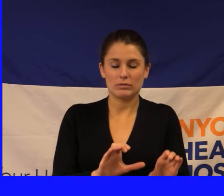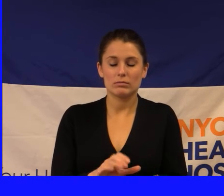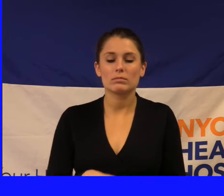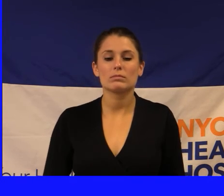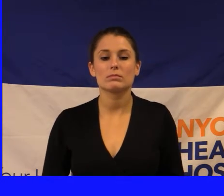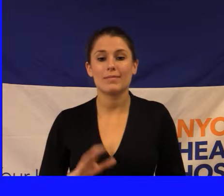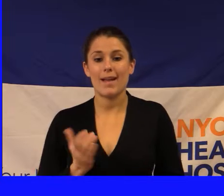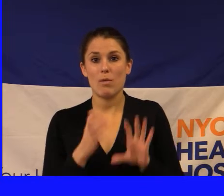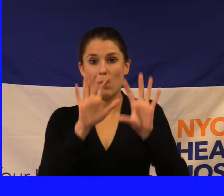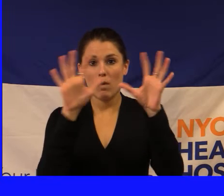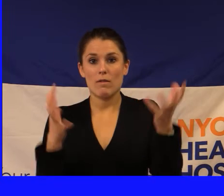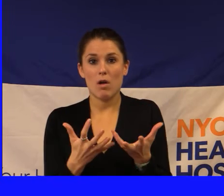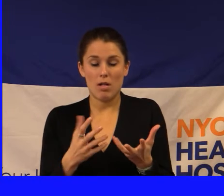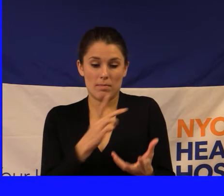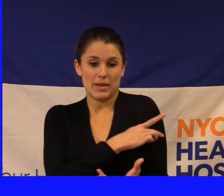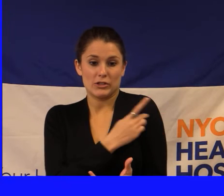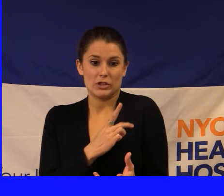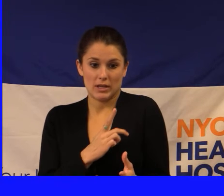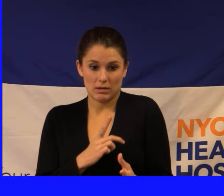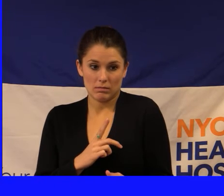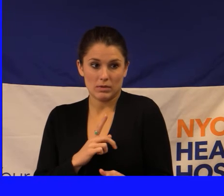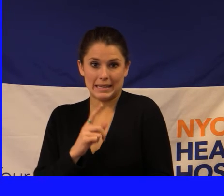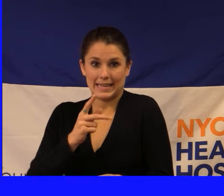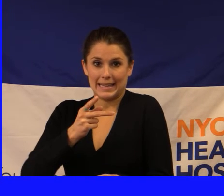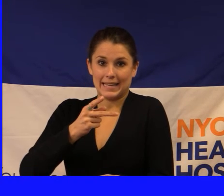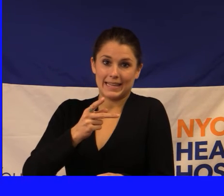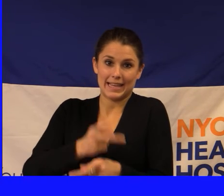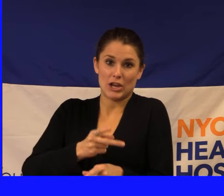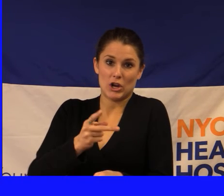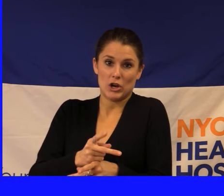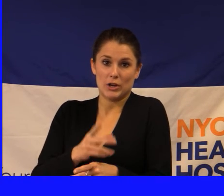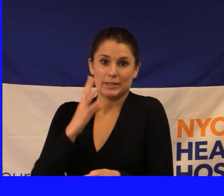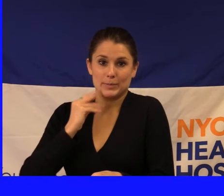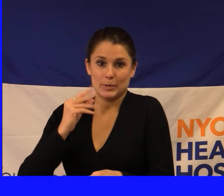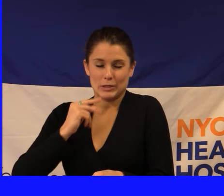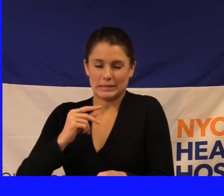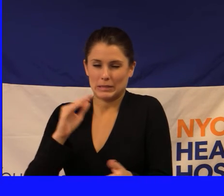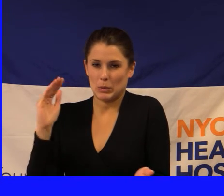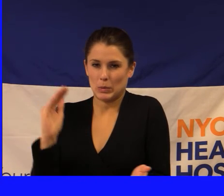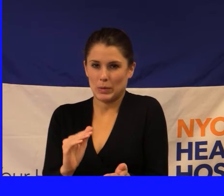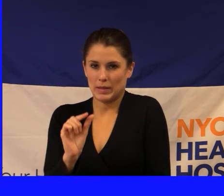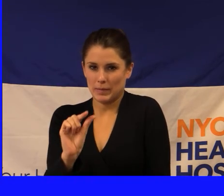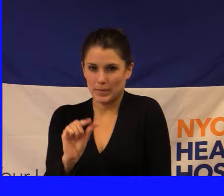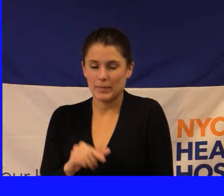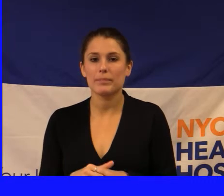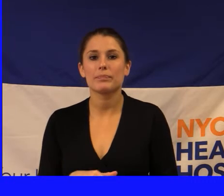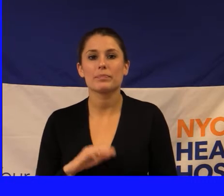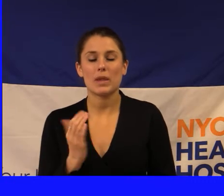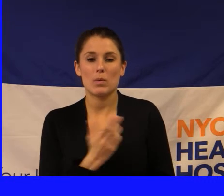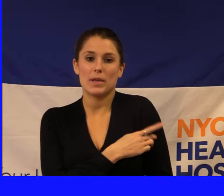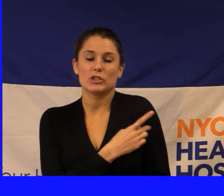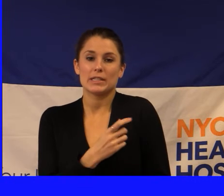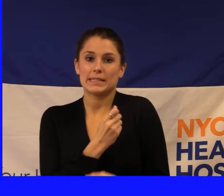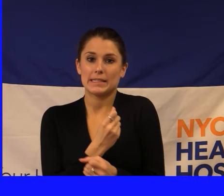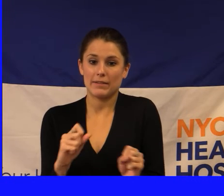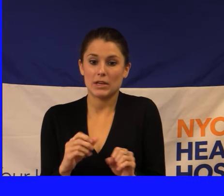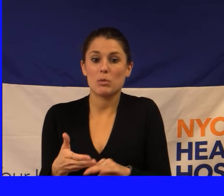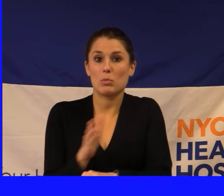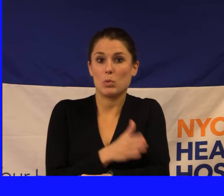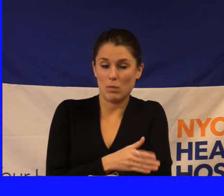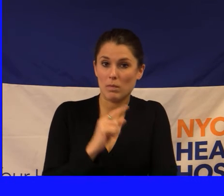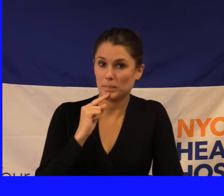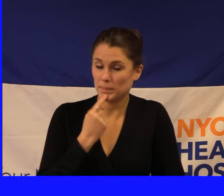caregiver experience dropped slightly. Our care coordination and patient safety improved